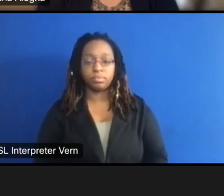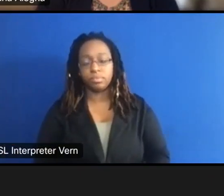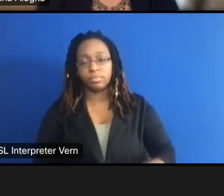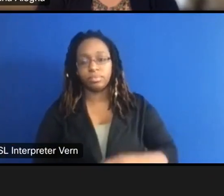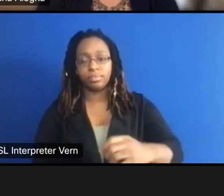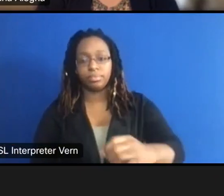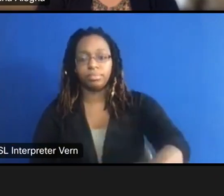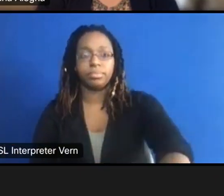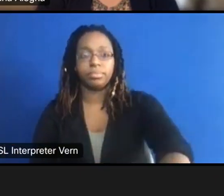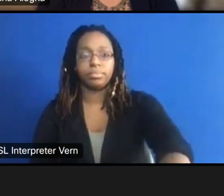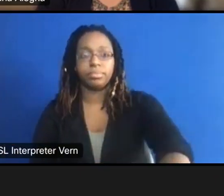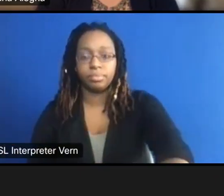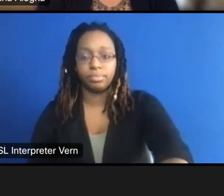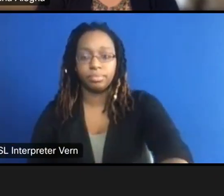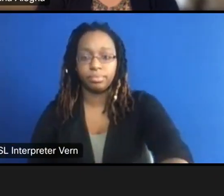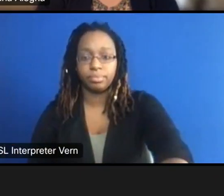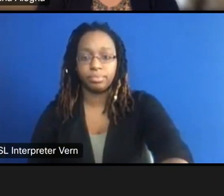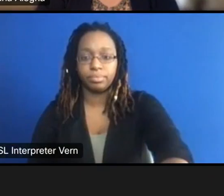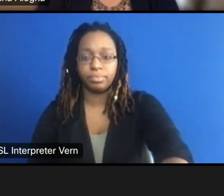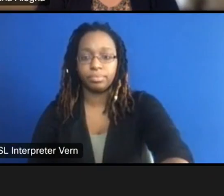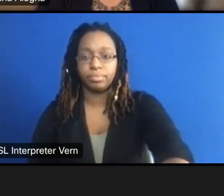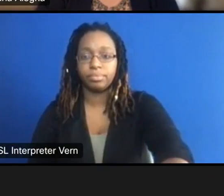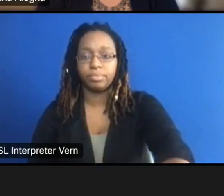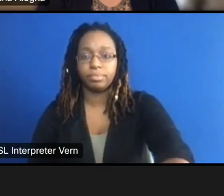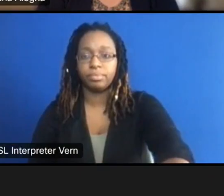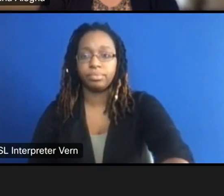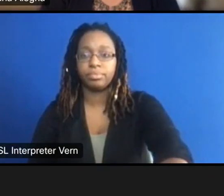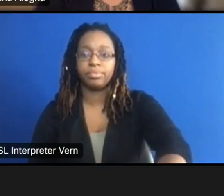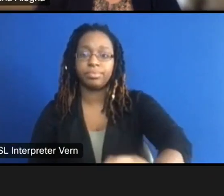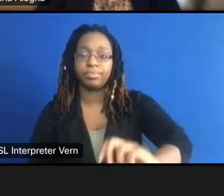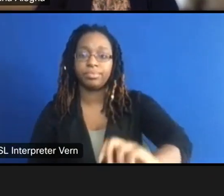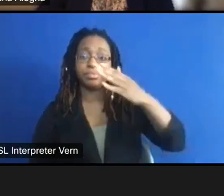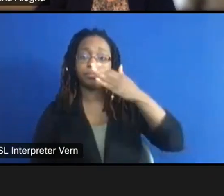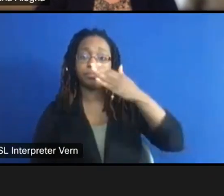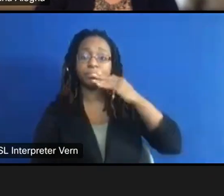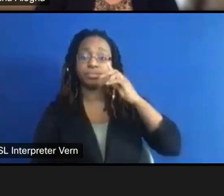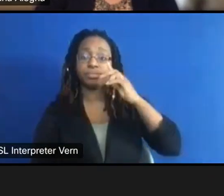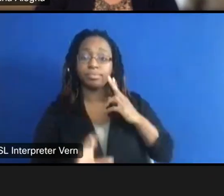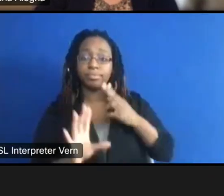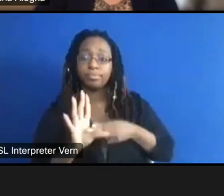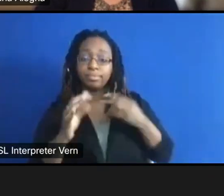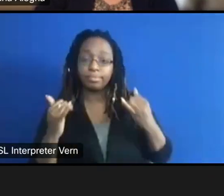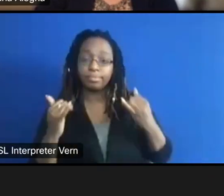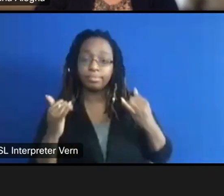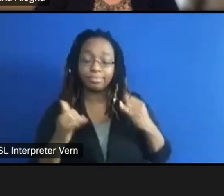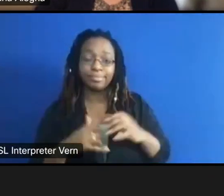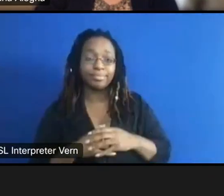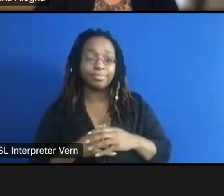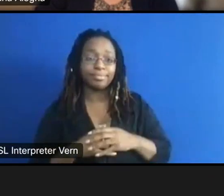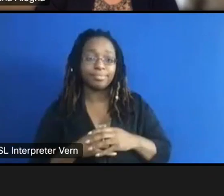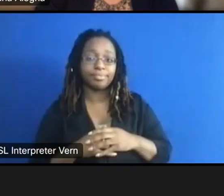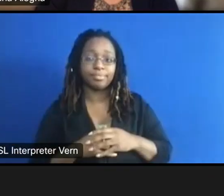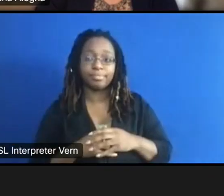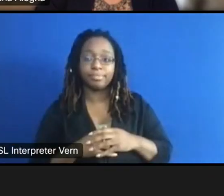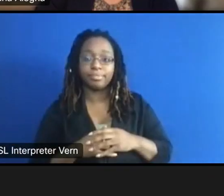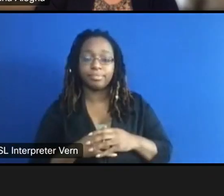All right. Well, thank you everyone for joining today. Oh, wait, let me put up the slide that says